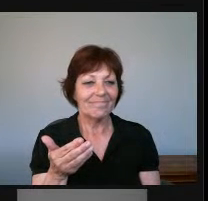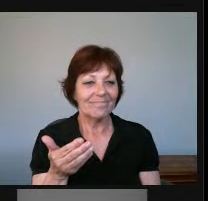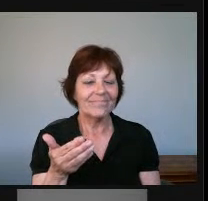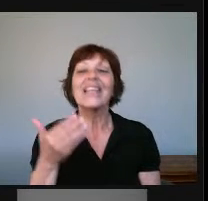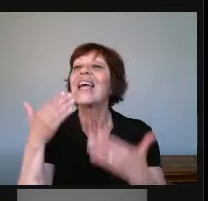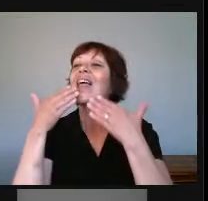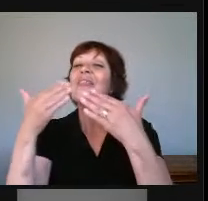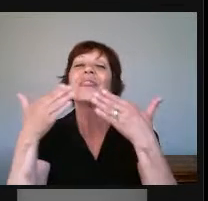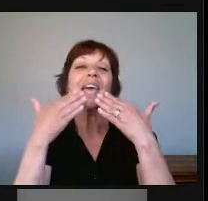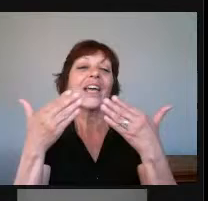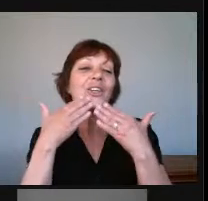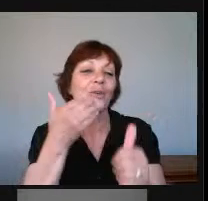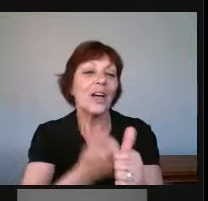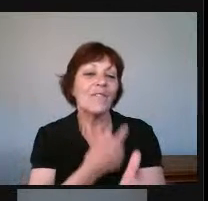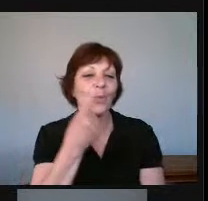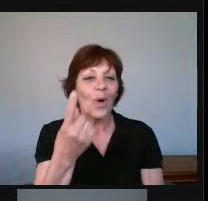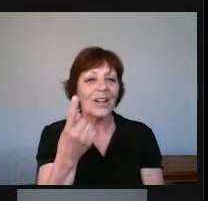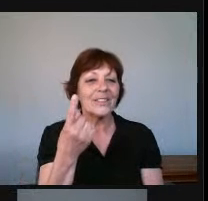Thank you, everyone.